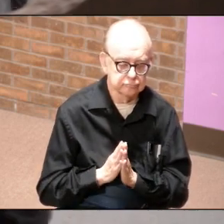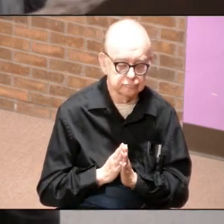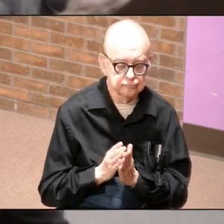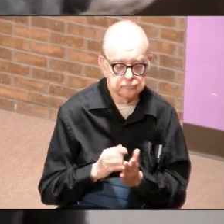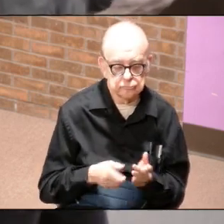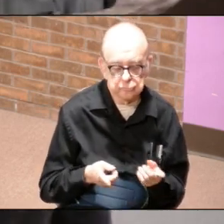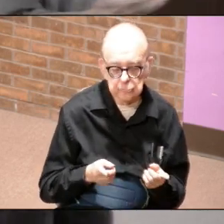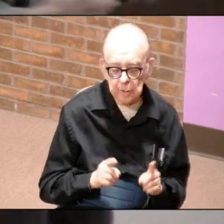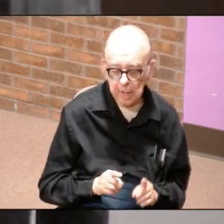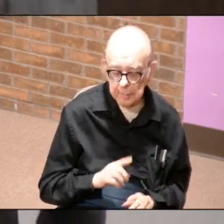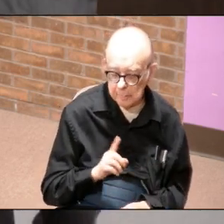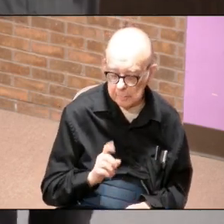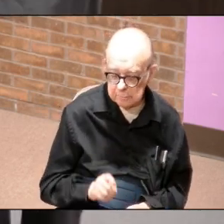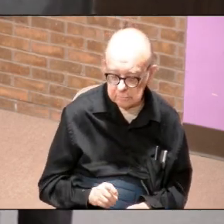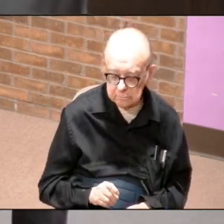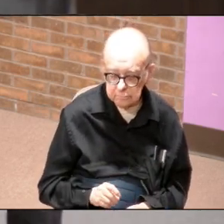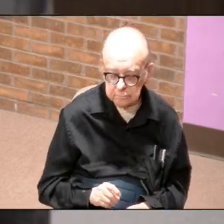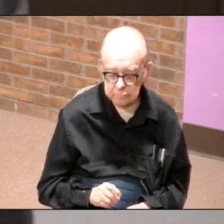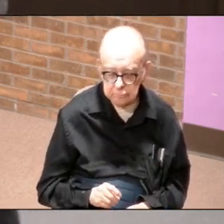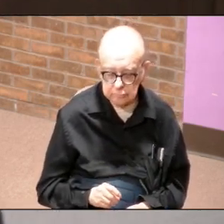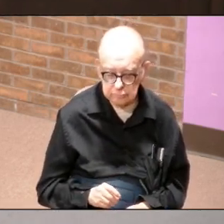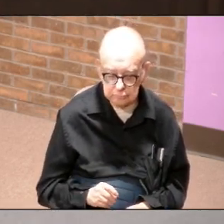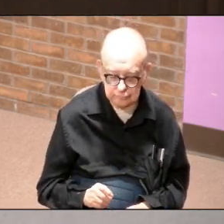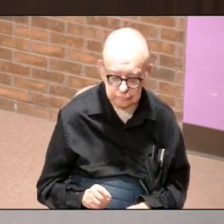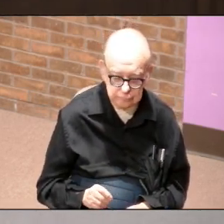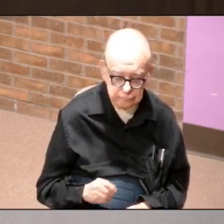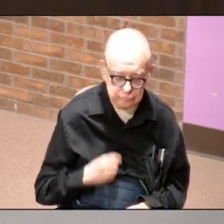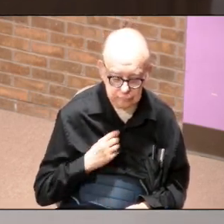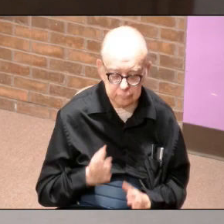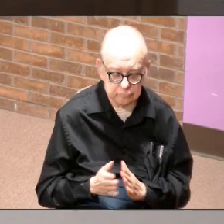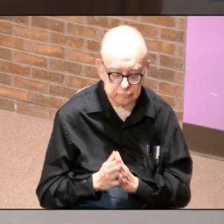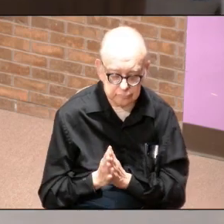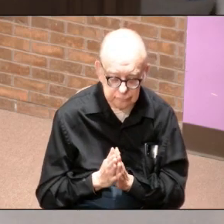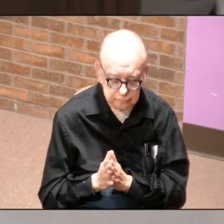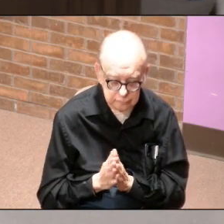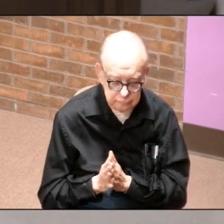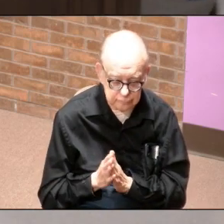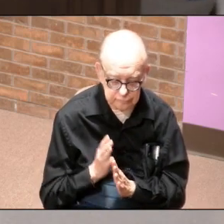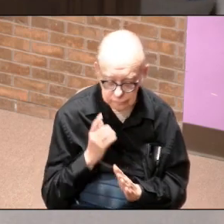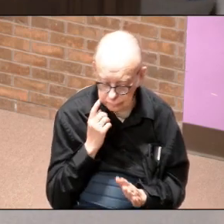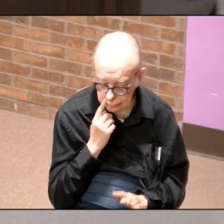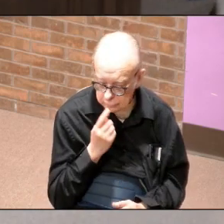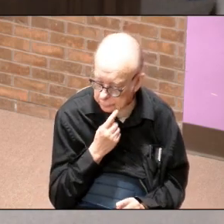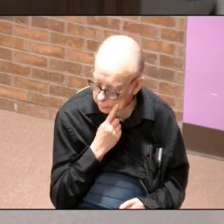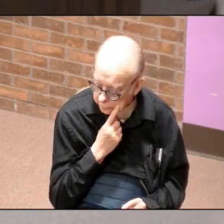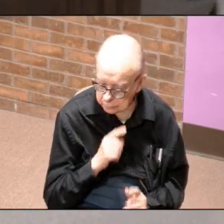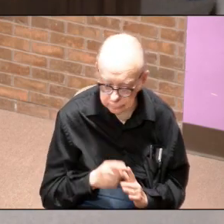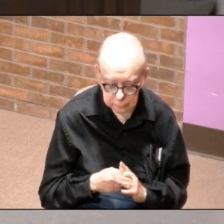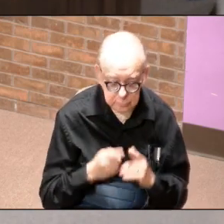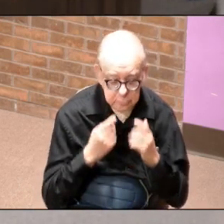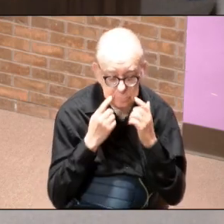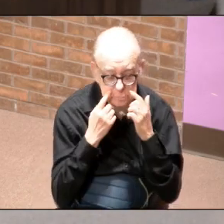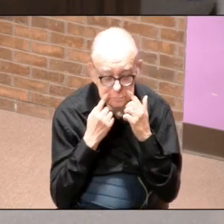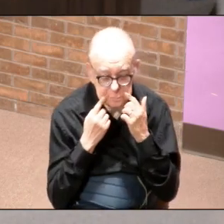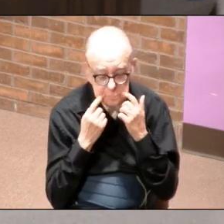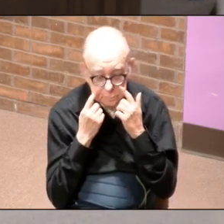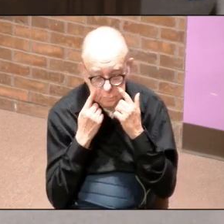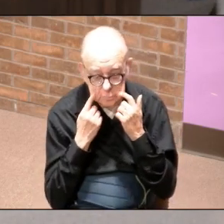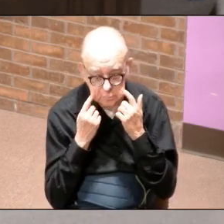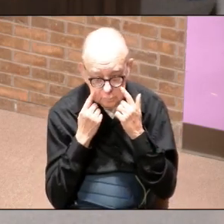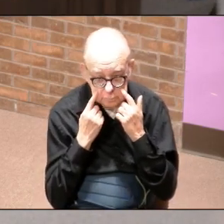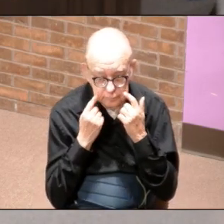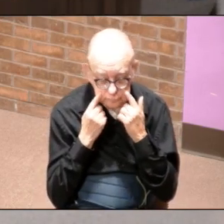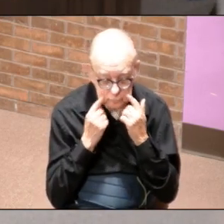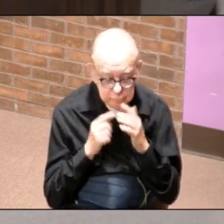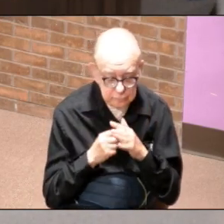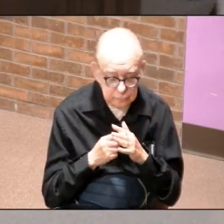what happened? And you are so excited, and the eyes just start to tear up,